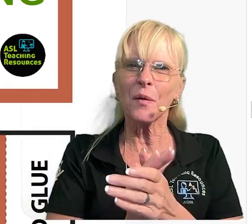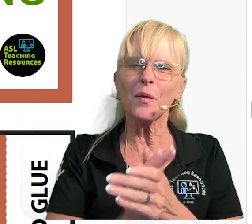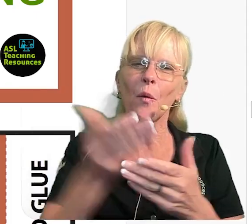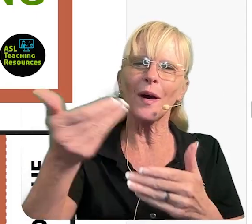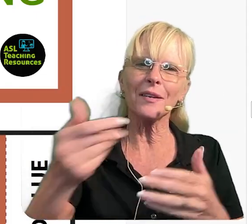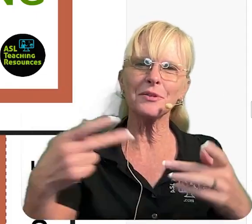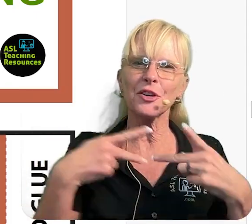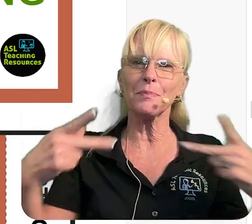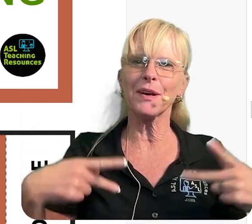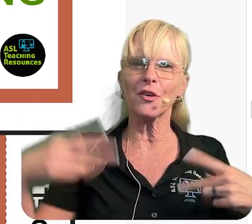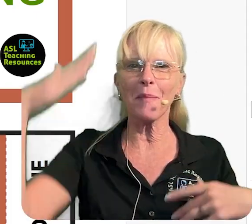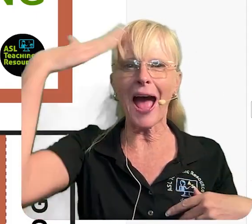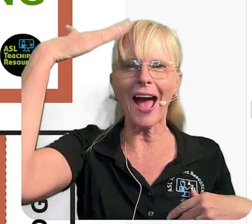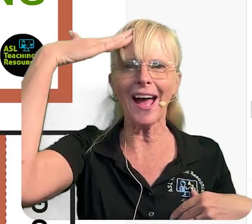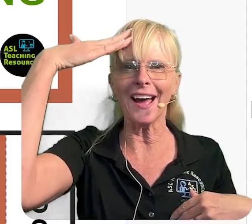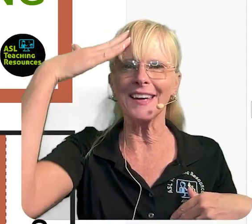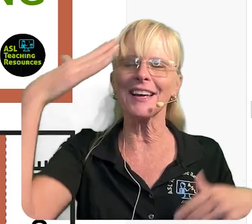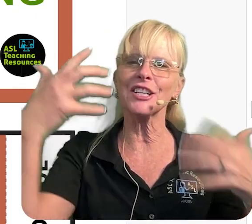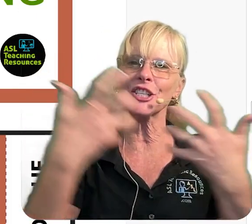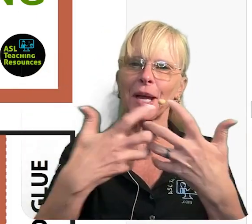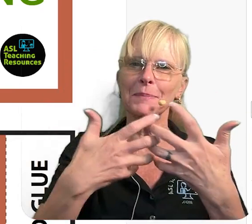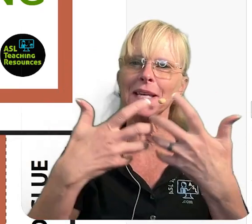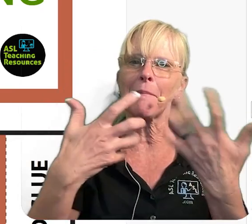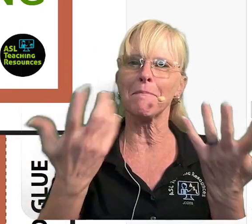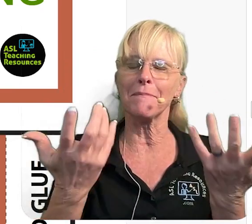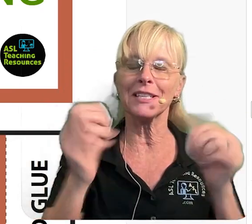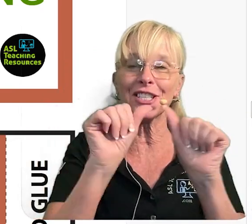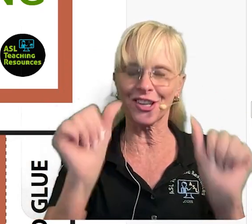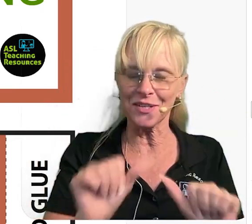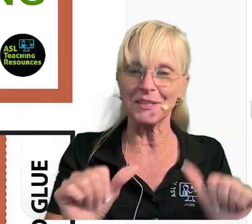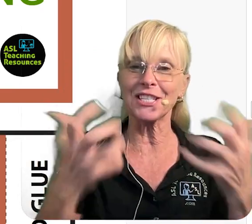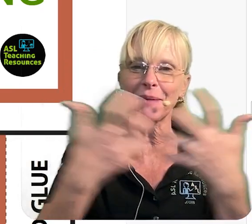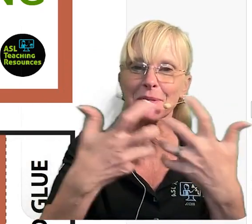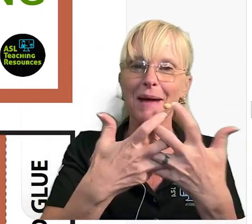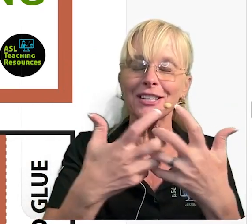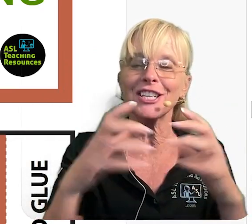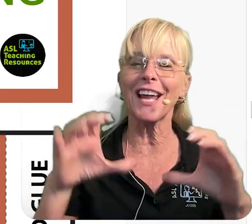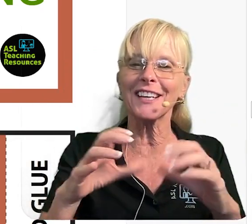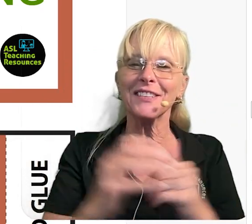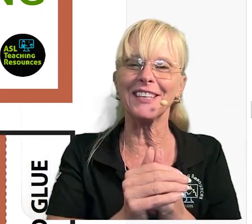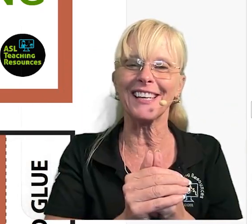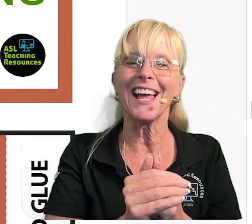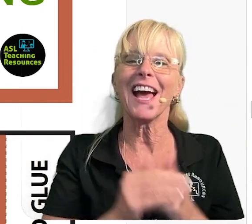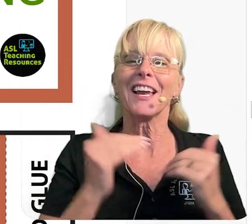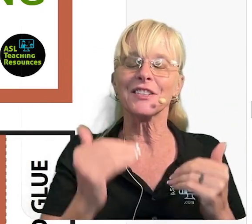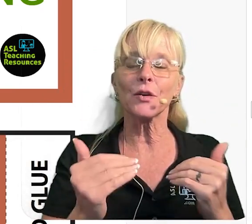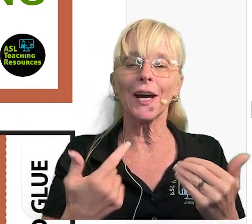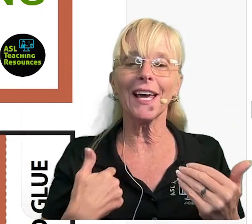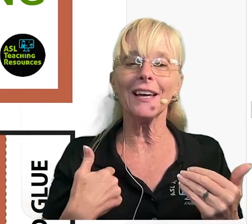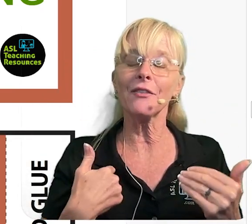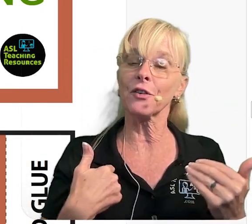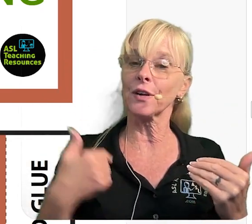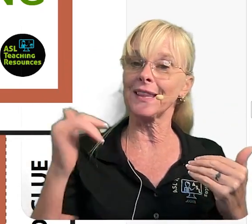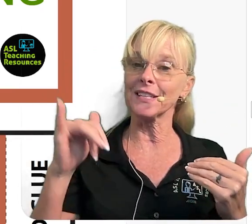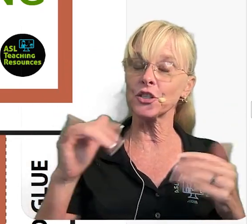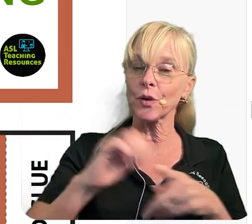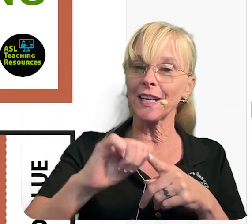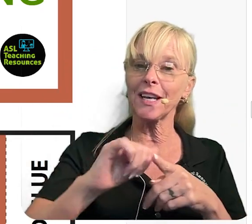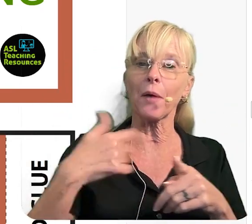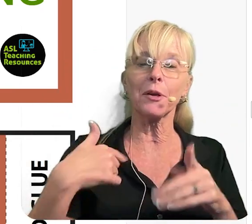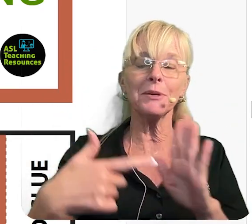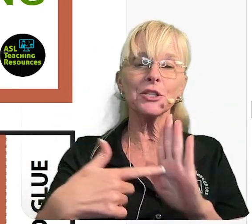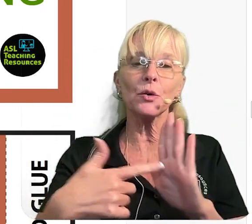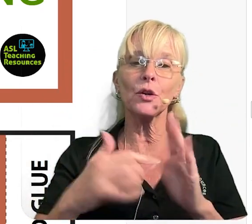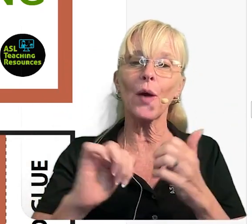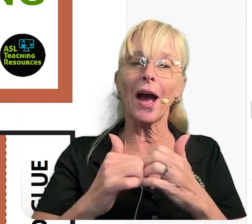Hello and welcome to your Pilgrim Hat Shapes, shapes matching activity. Let's go ahead for this